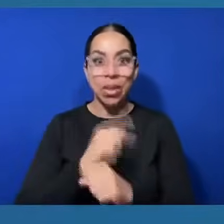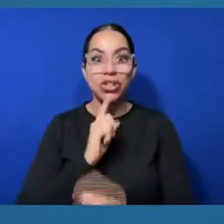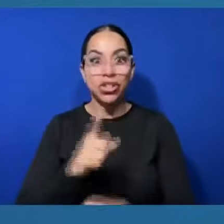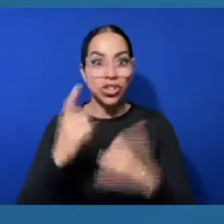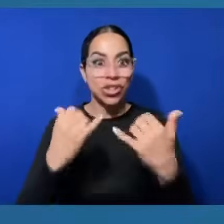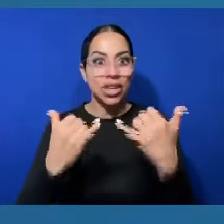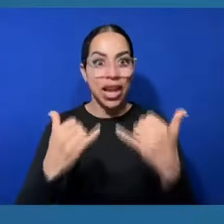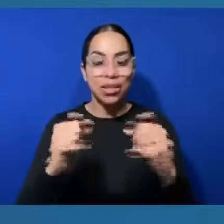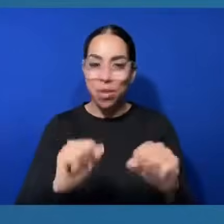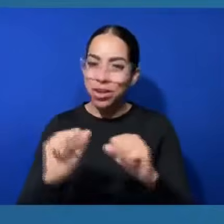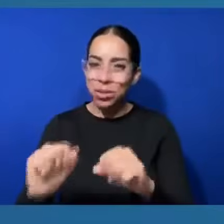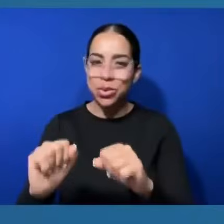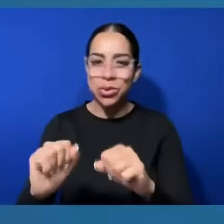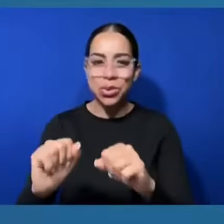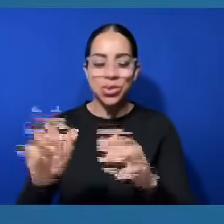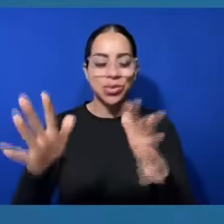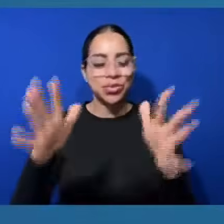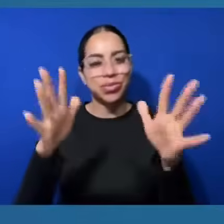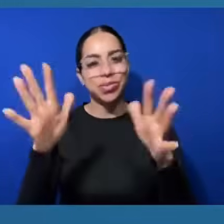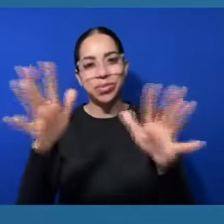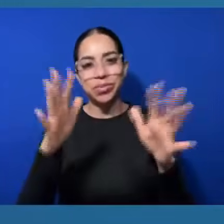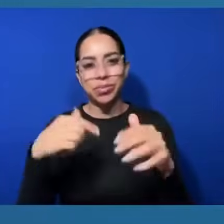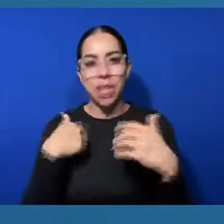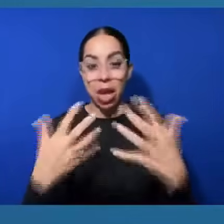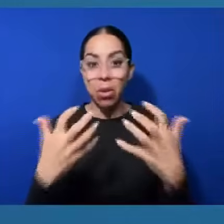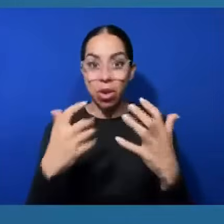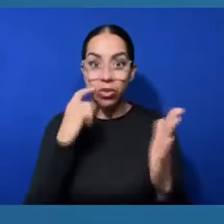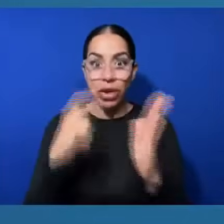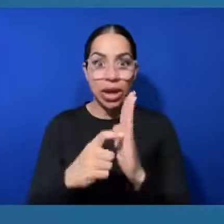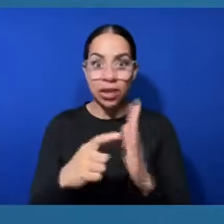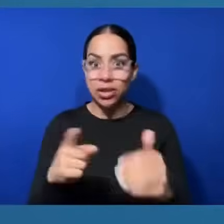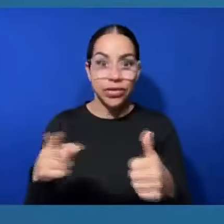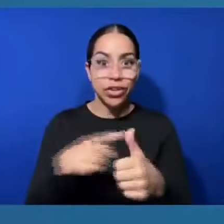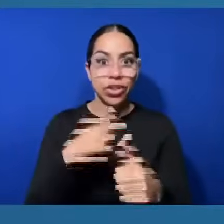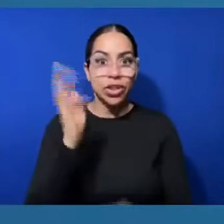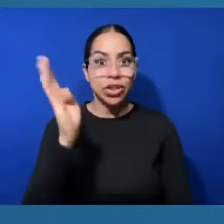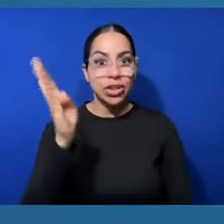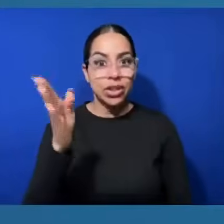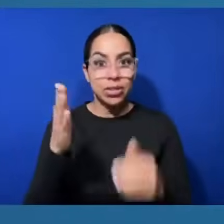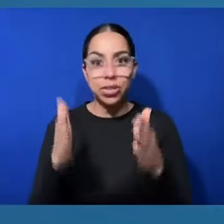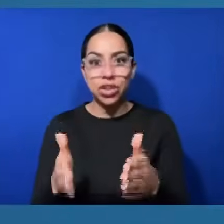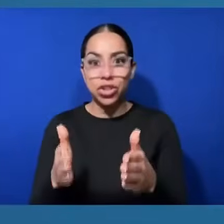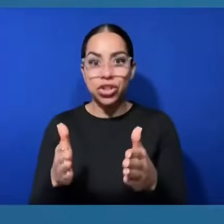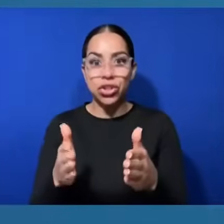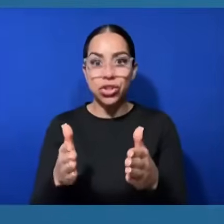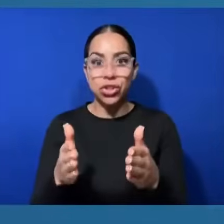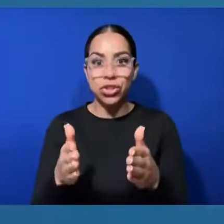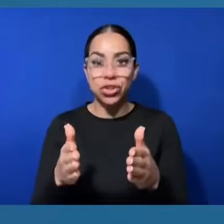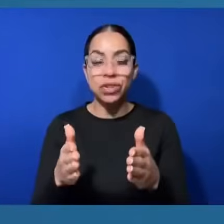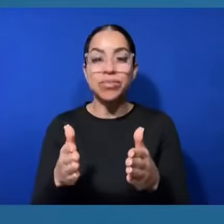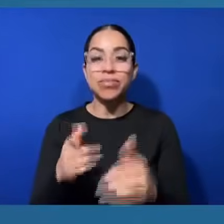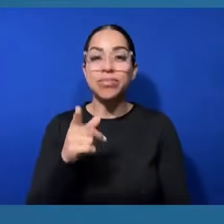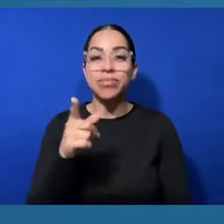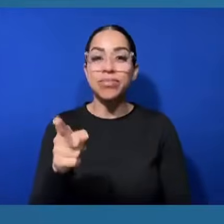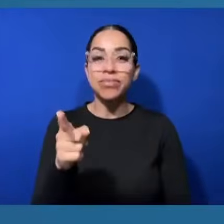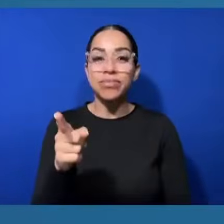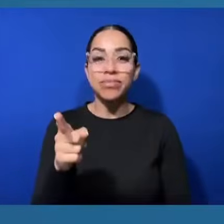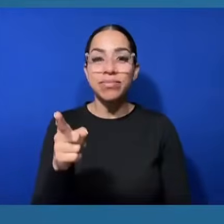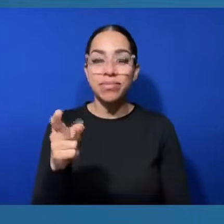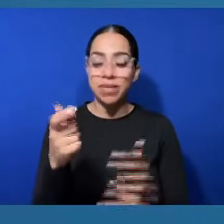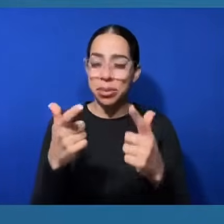want to recognize our first speaker, someone who is the biggest